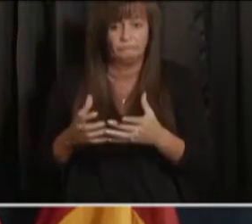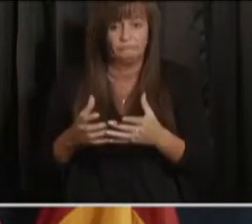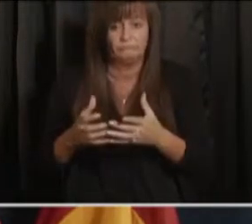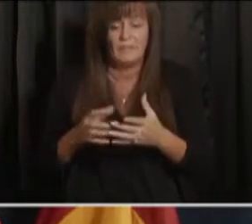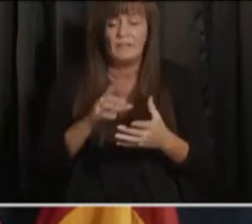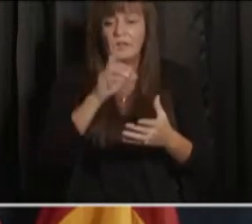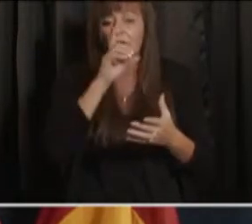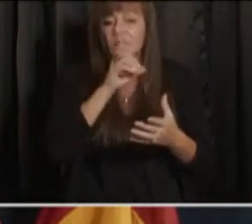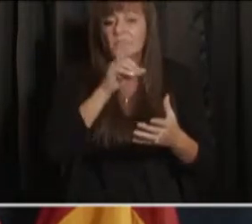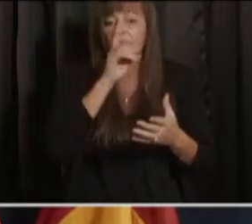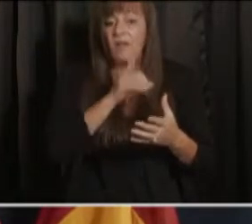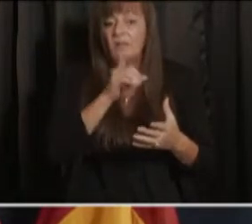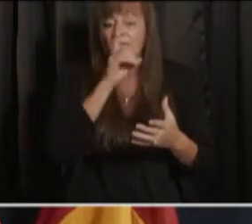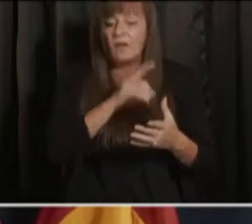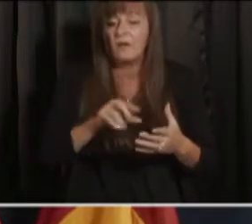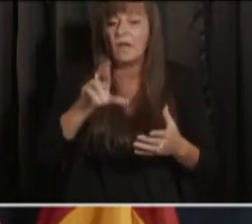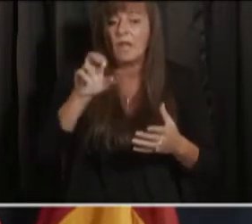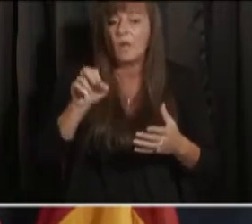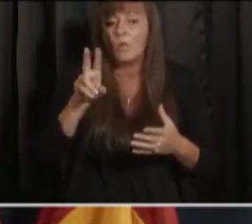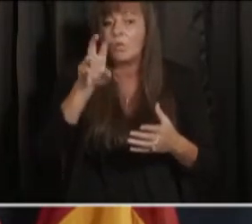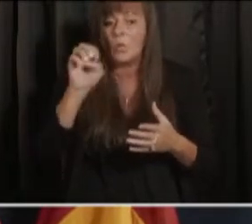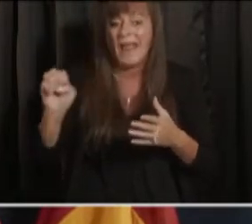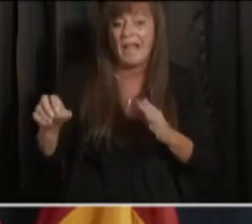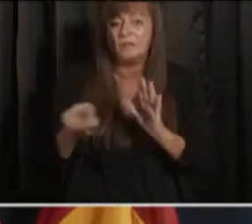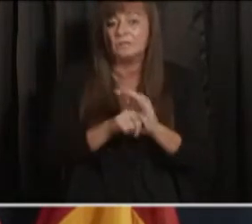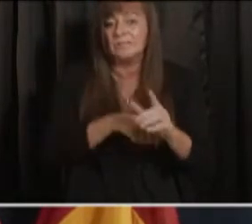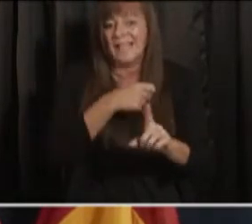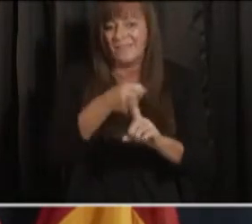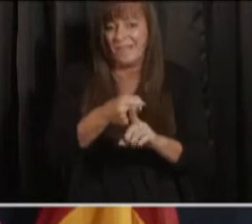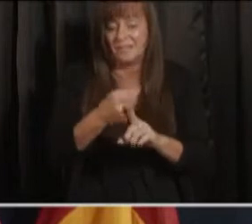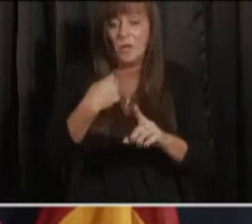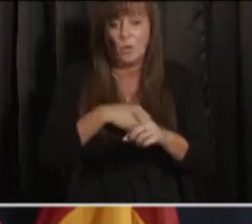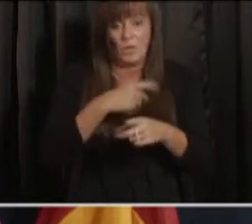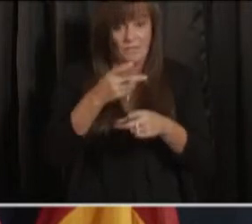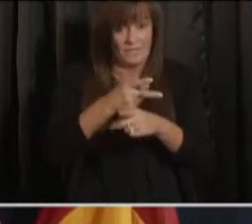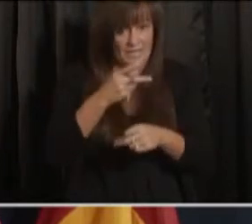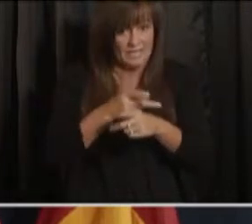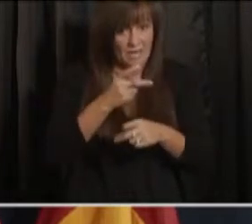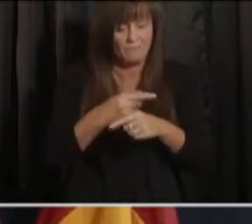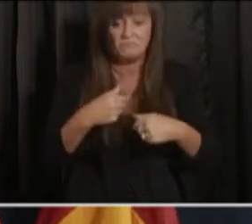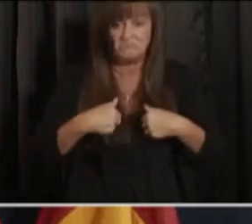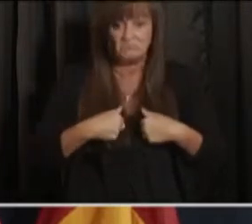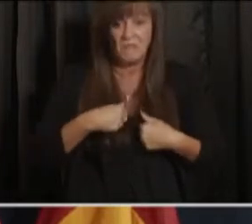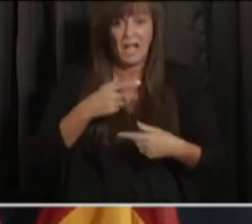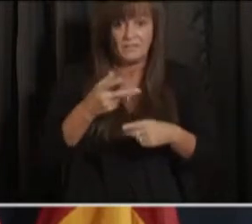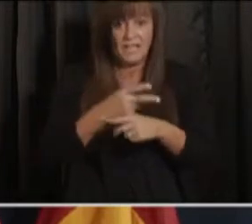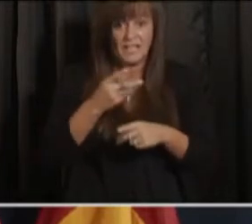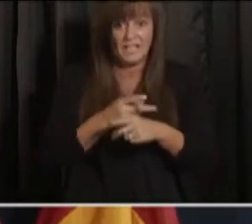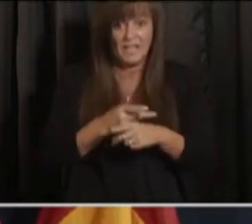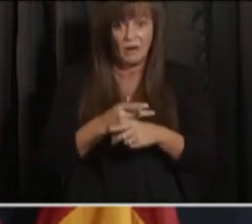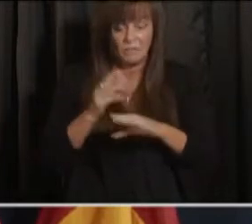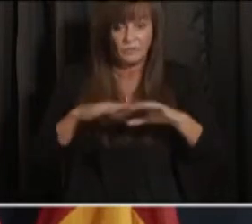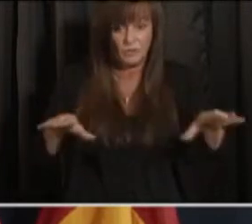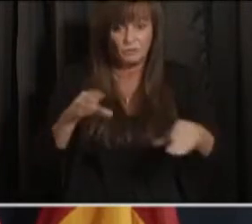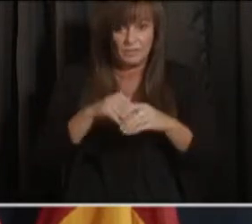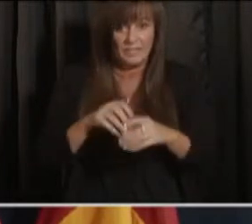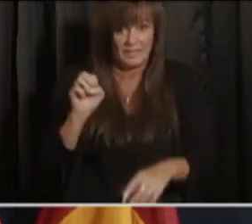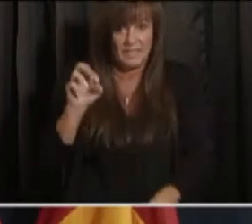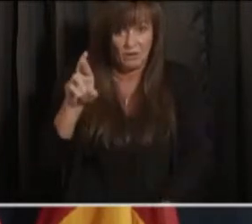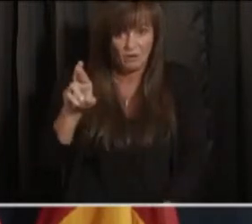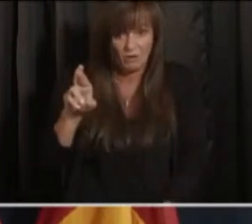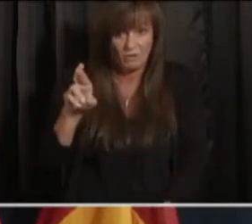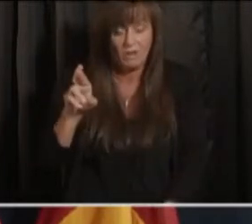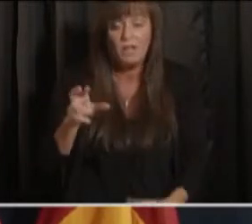very, very, very rare side effects that we have taken care of, including I have taken care of in the emergency department. There's been a lot